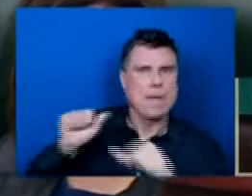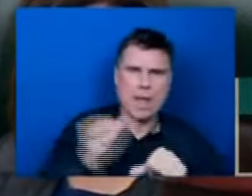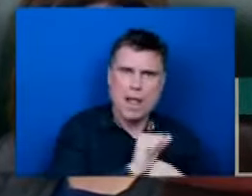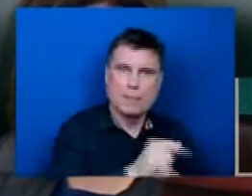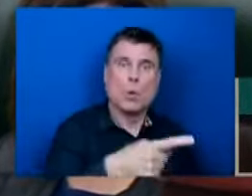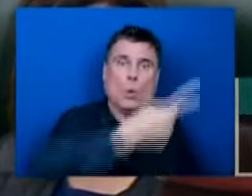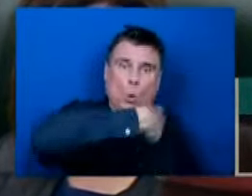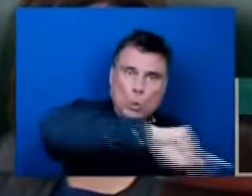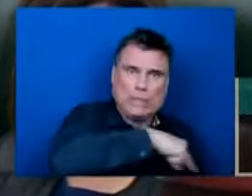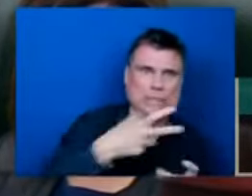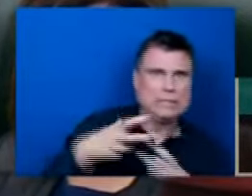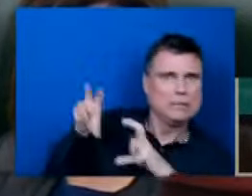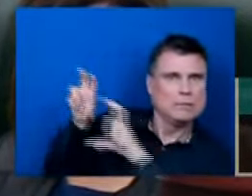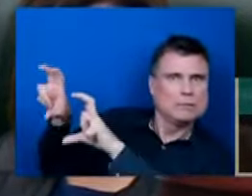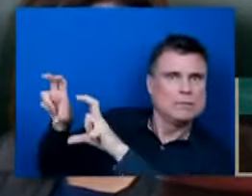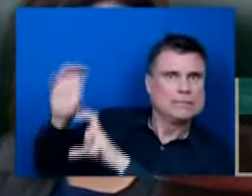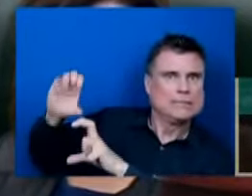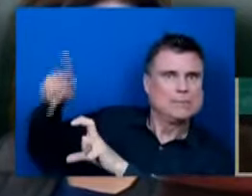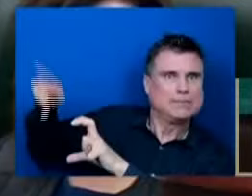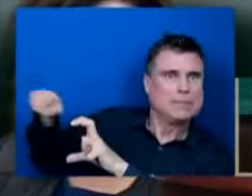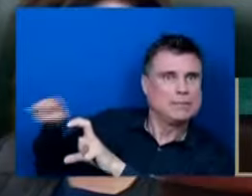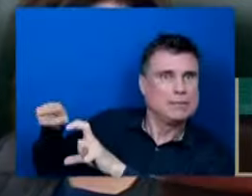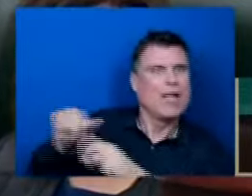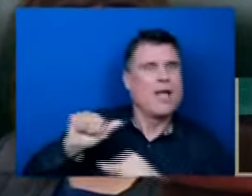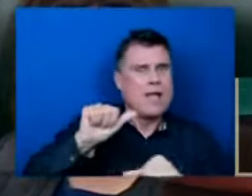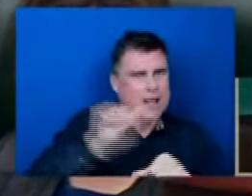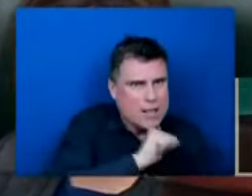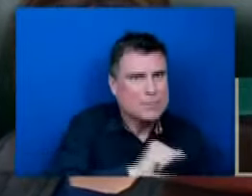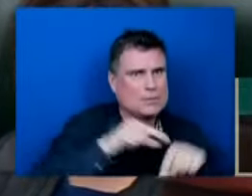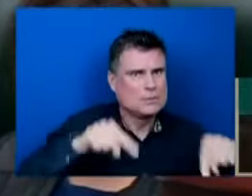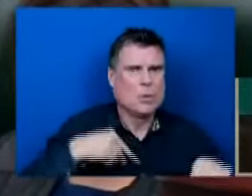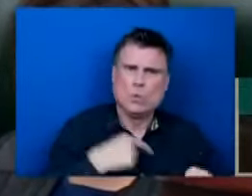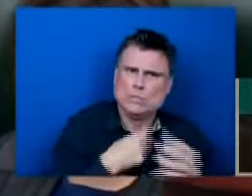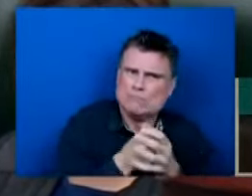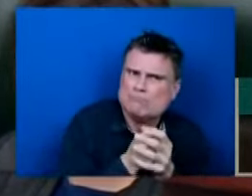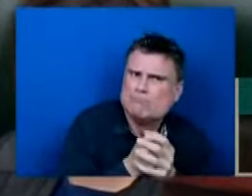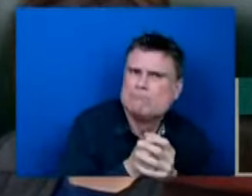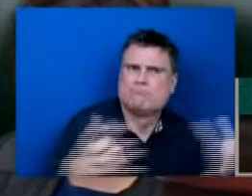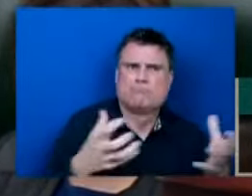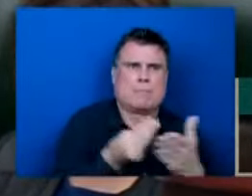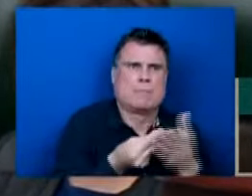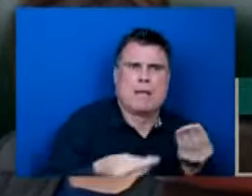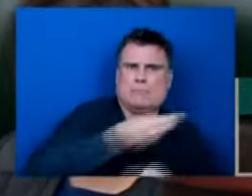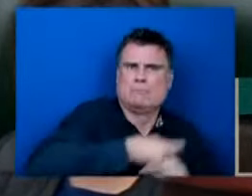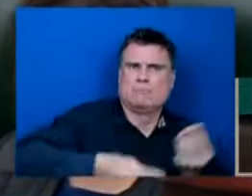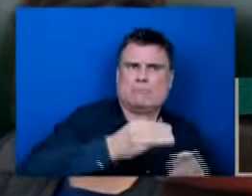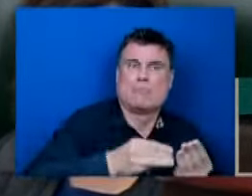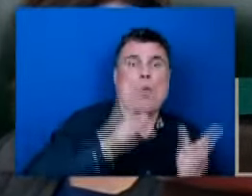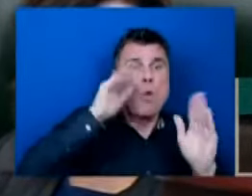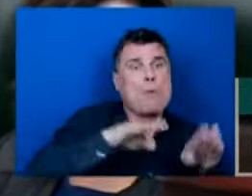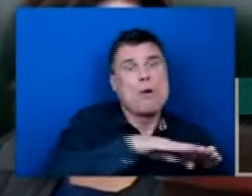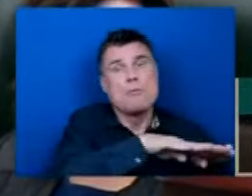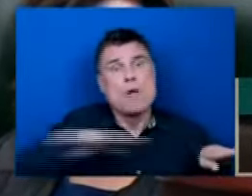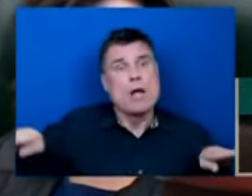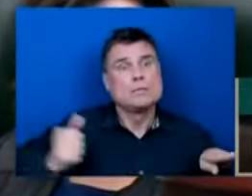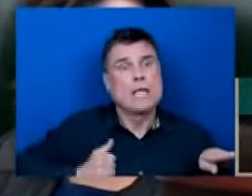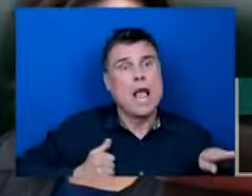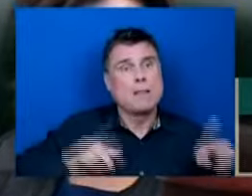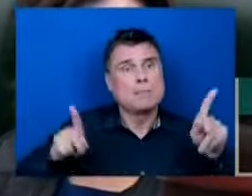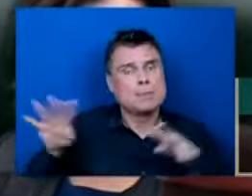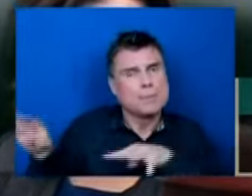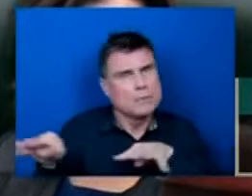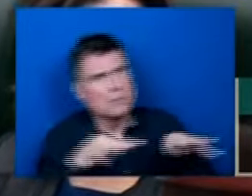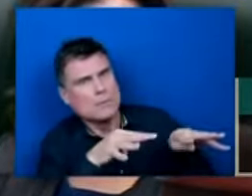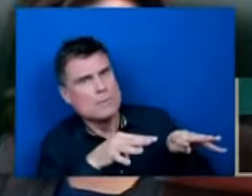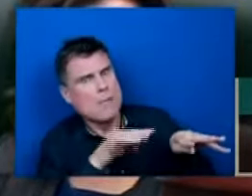the nation in economic growth, I hope all Canadians will be watching to see how our shared standard of living is maintained.